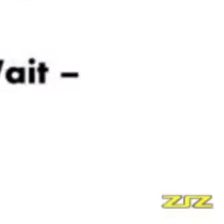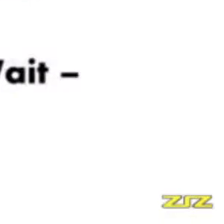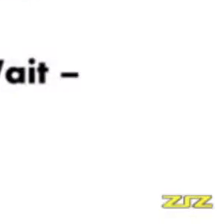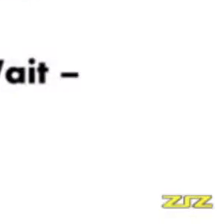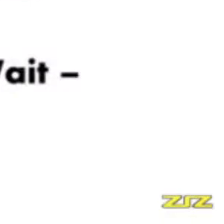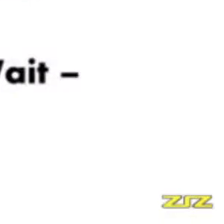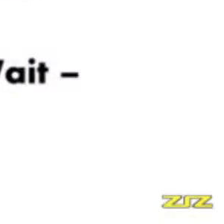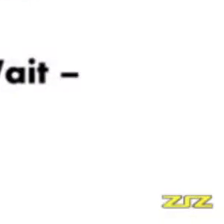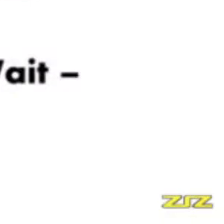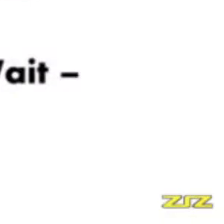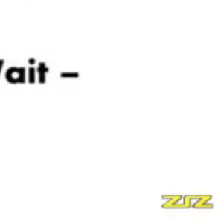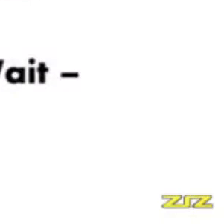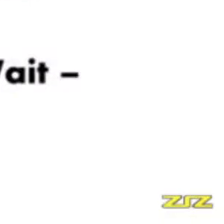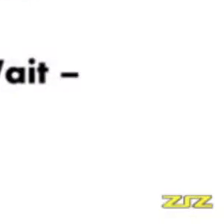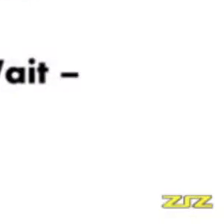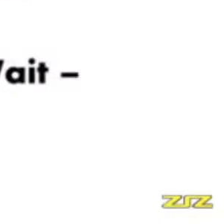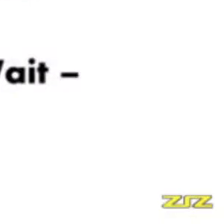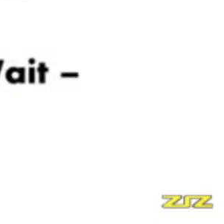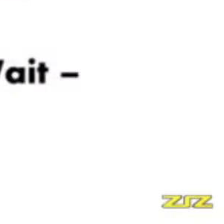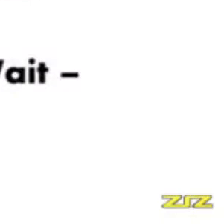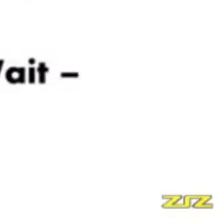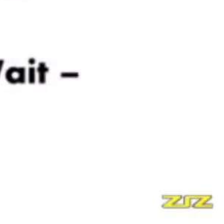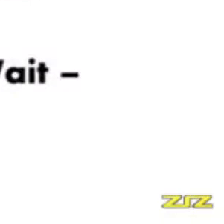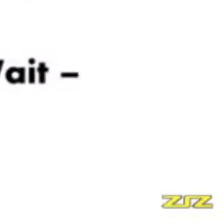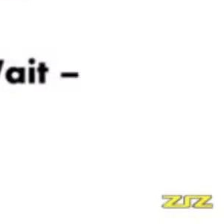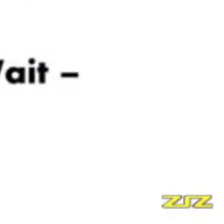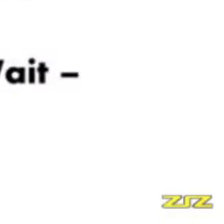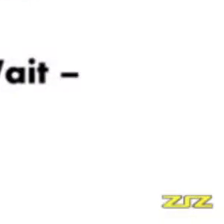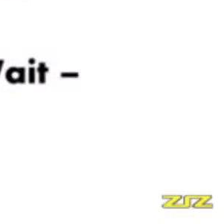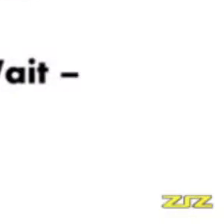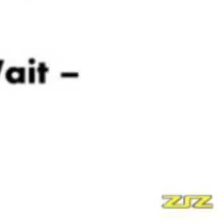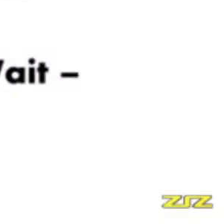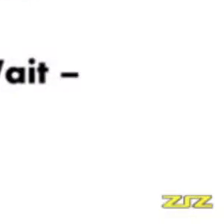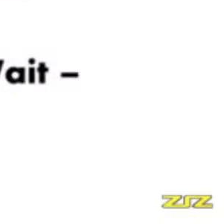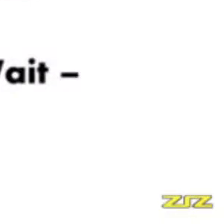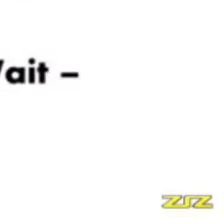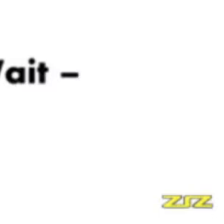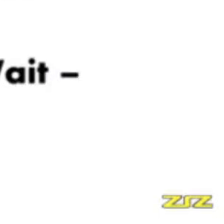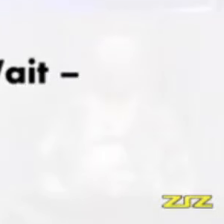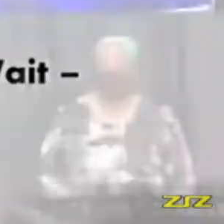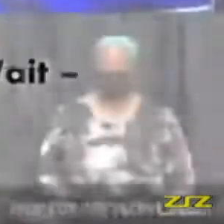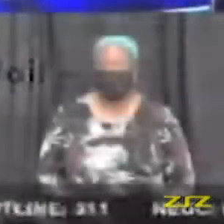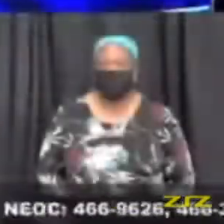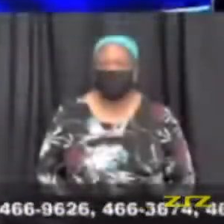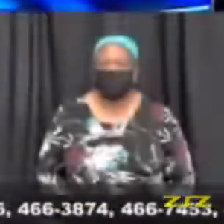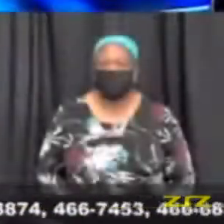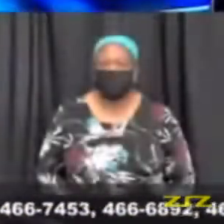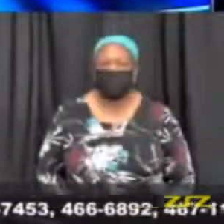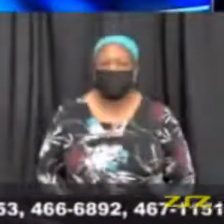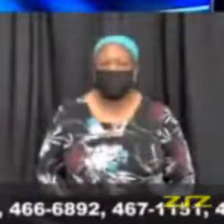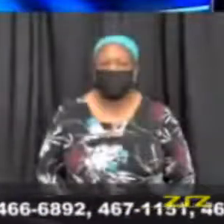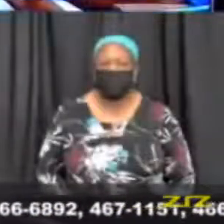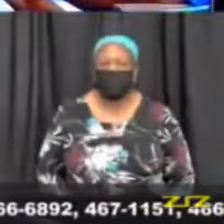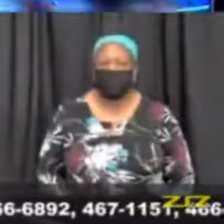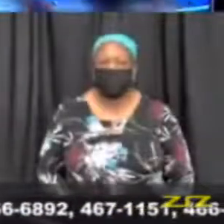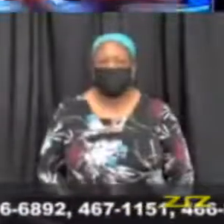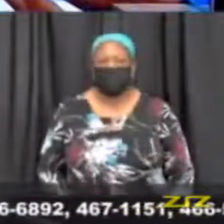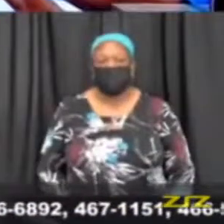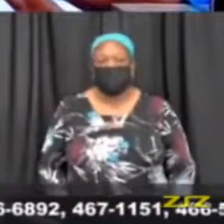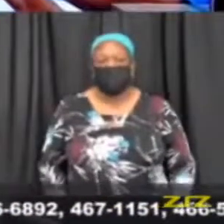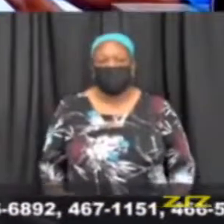not wait. Vaccinate. At present, we have a number of vaccine doses available